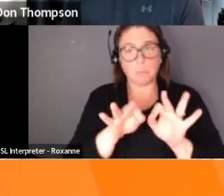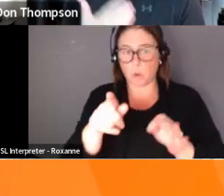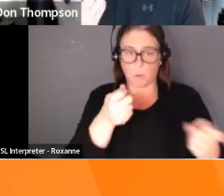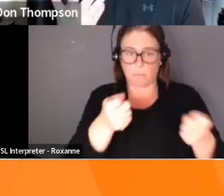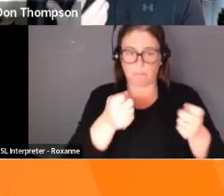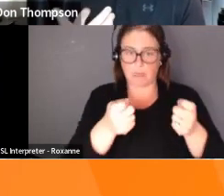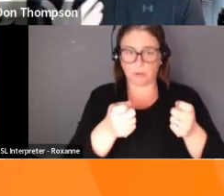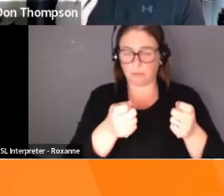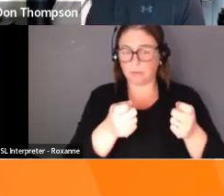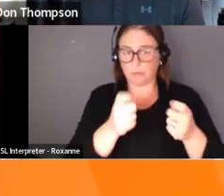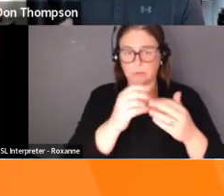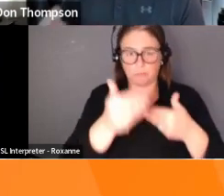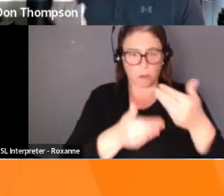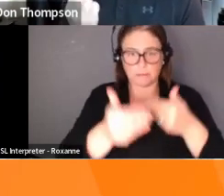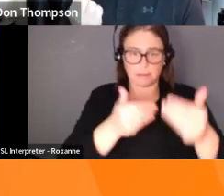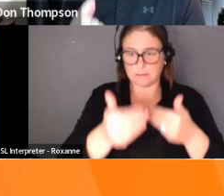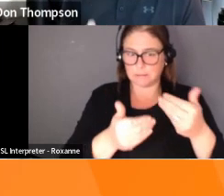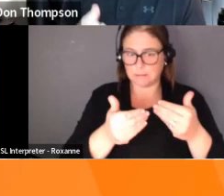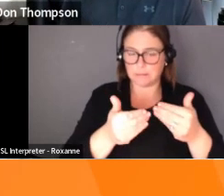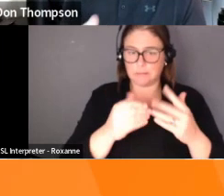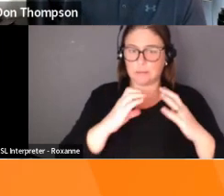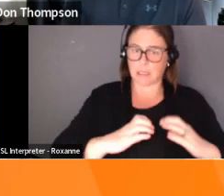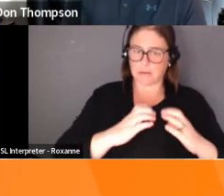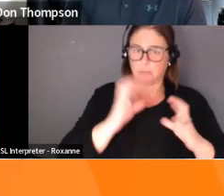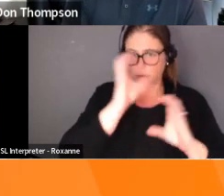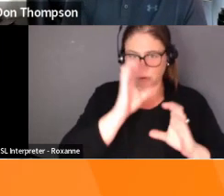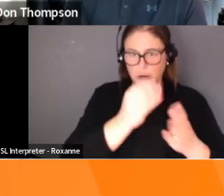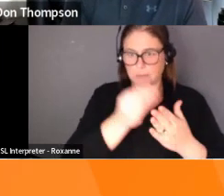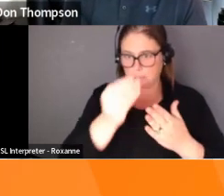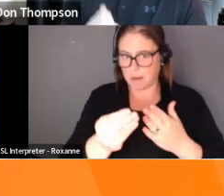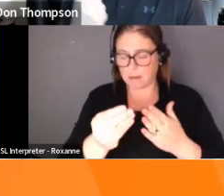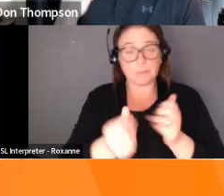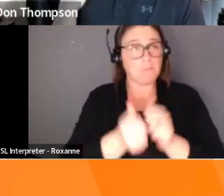process, because this is where most brands fall down.